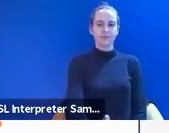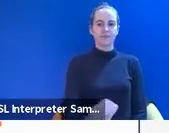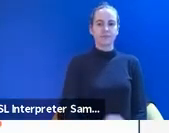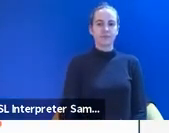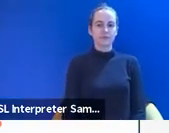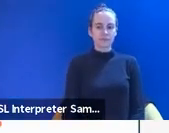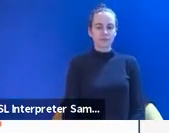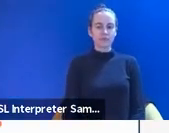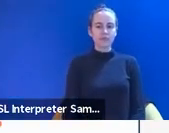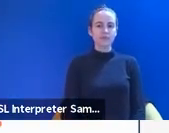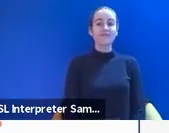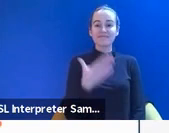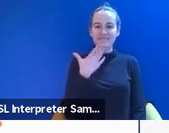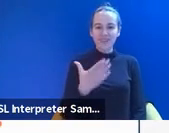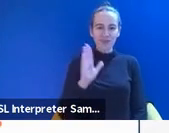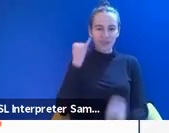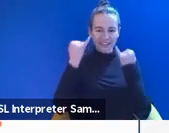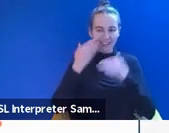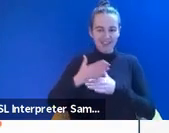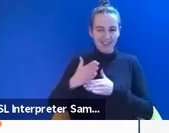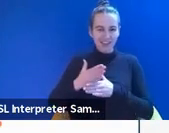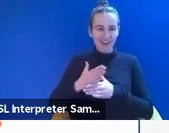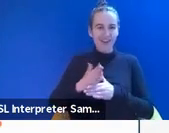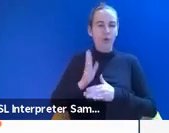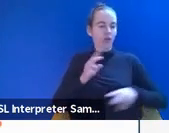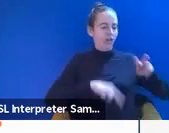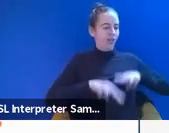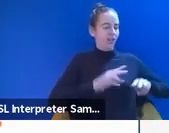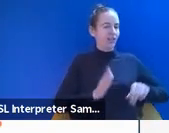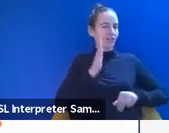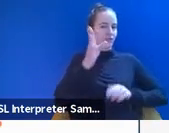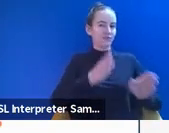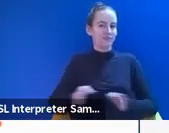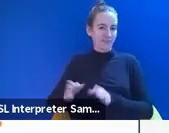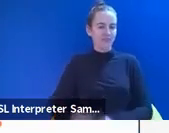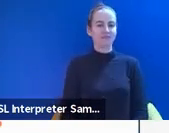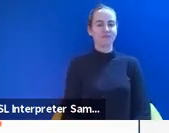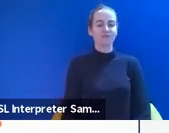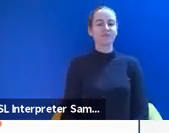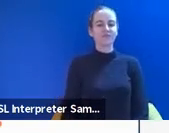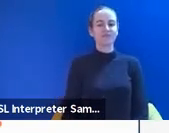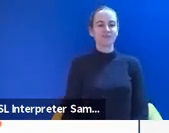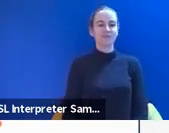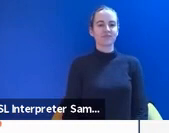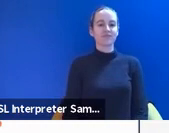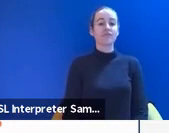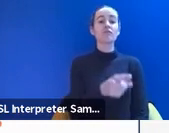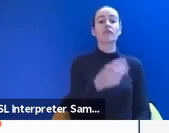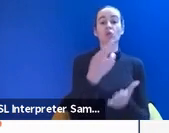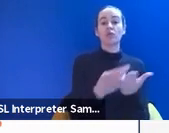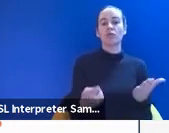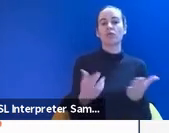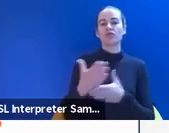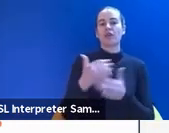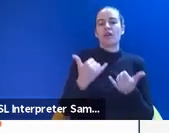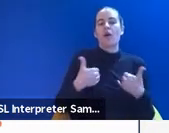And thanks for sharing your ideas. We'll review them for our future planning. One resource we can share now is a new handout